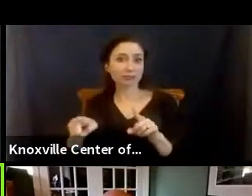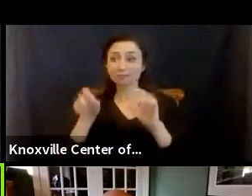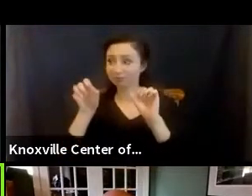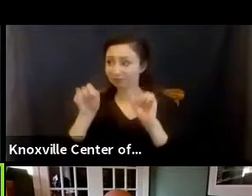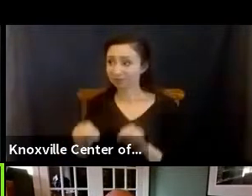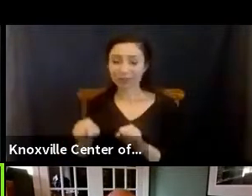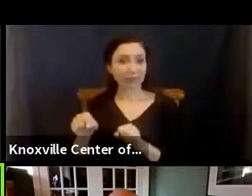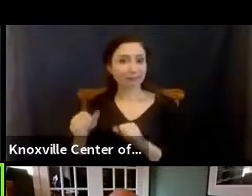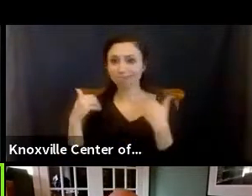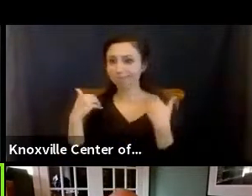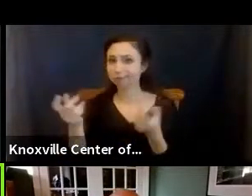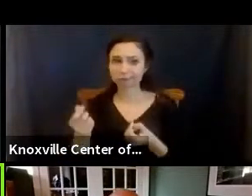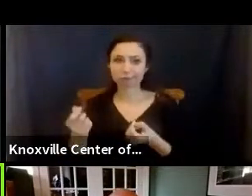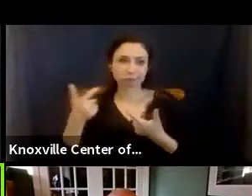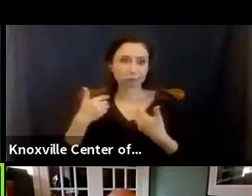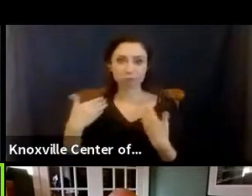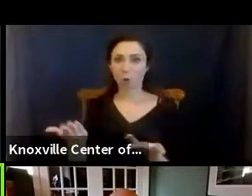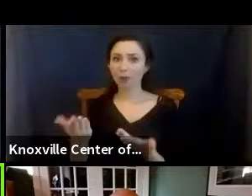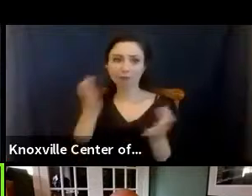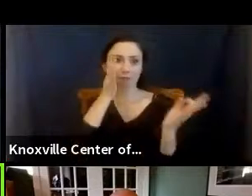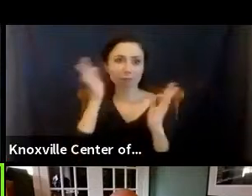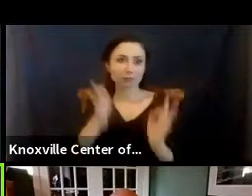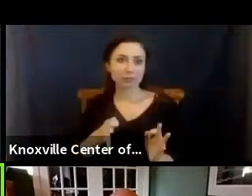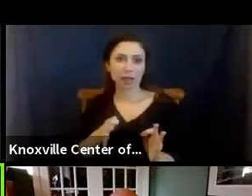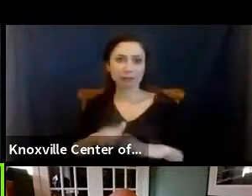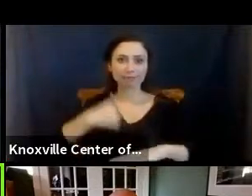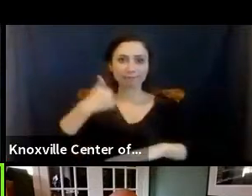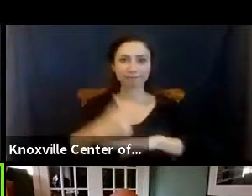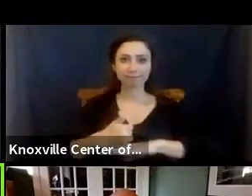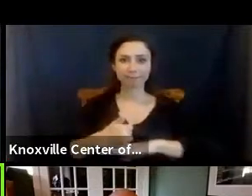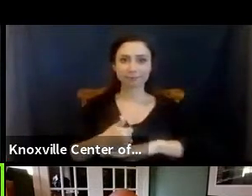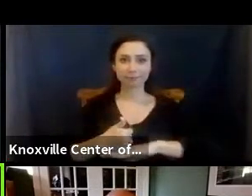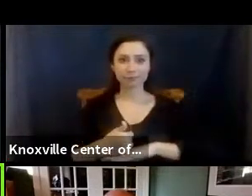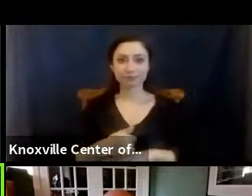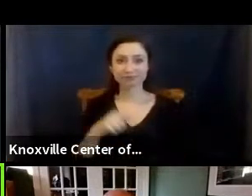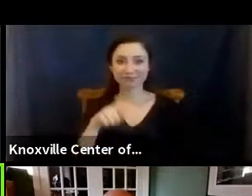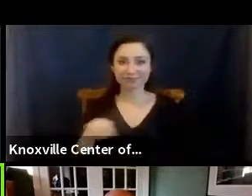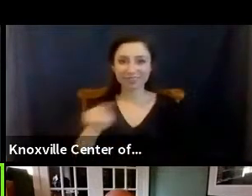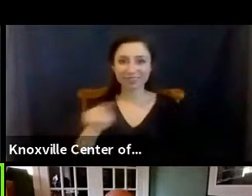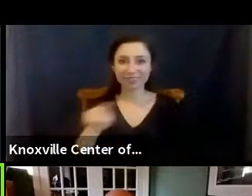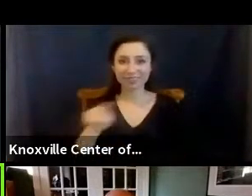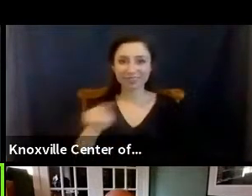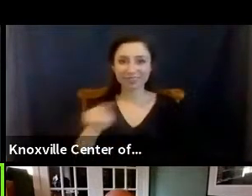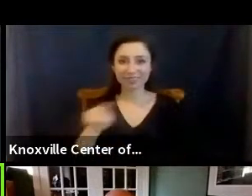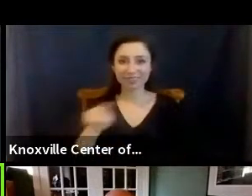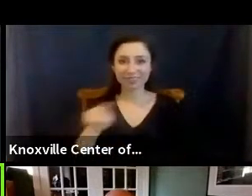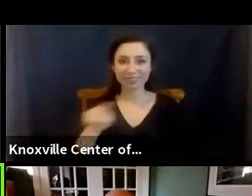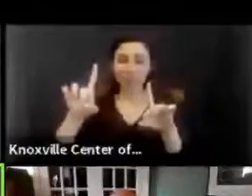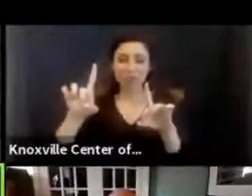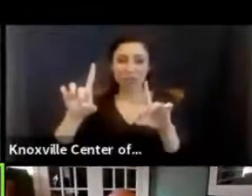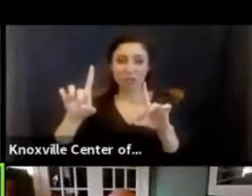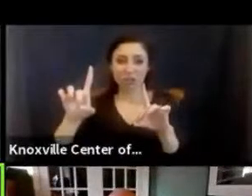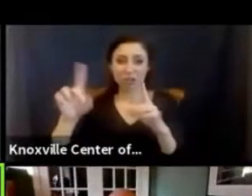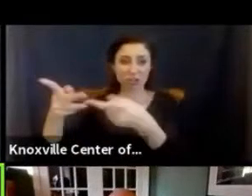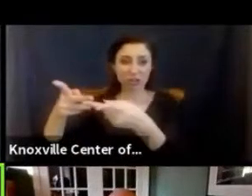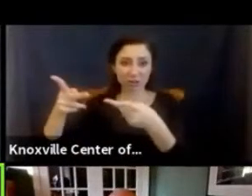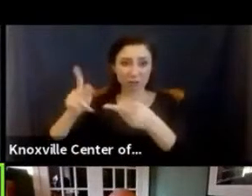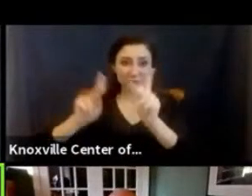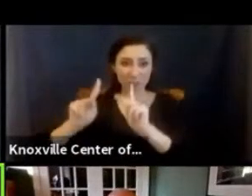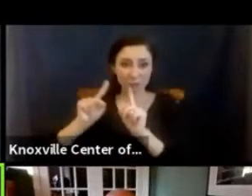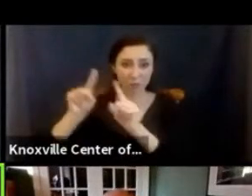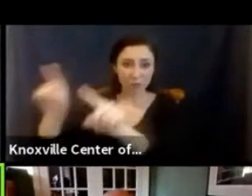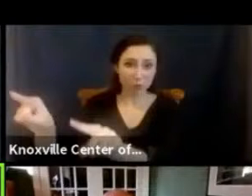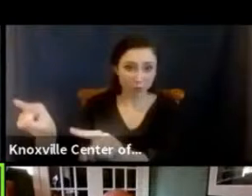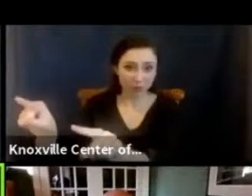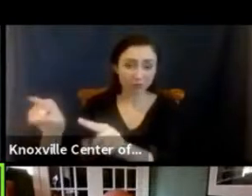that trigger unilaterally because they are the educational institution that the students are going to.